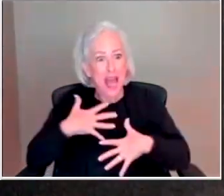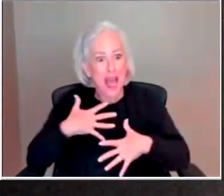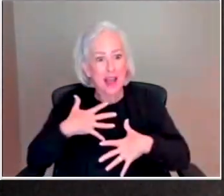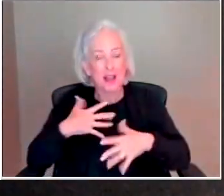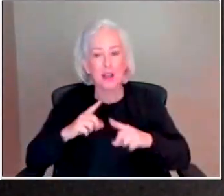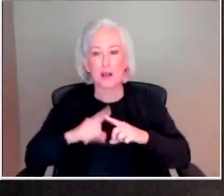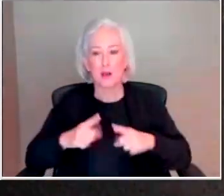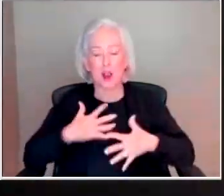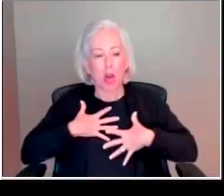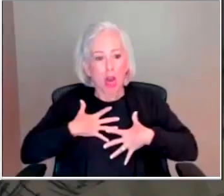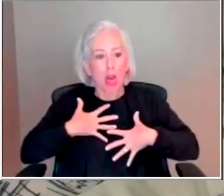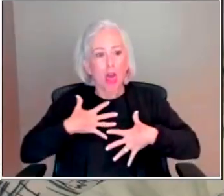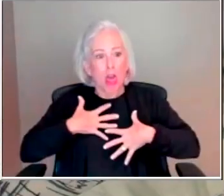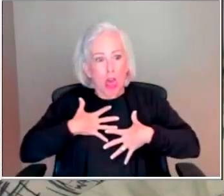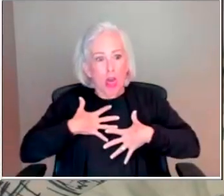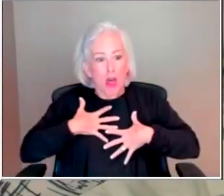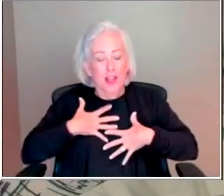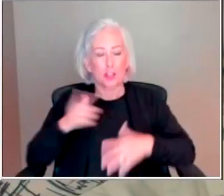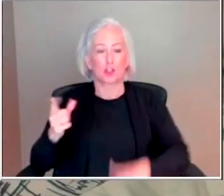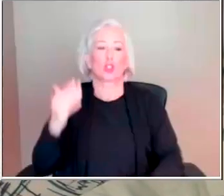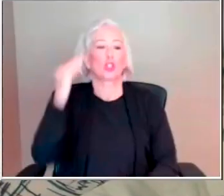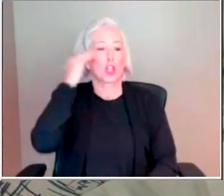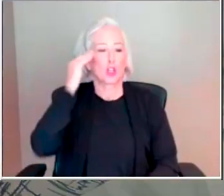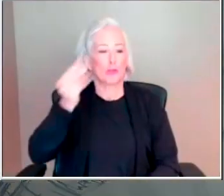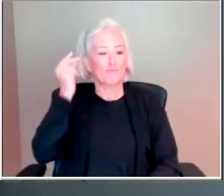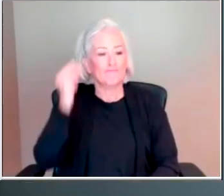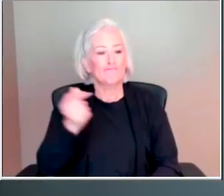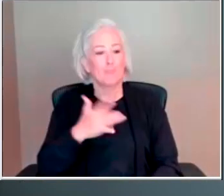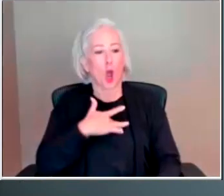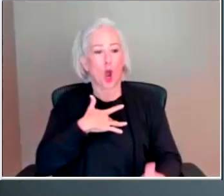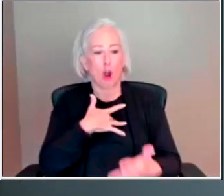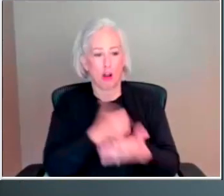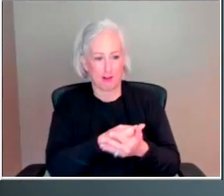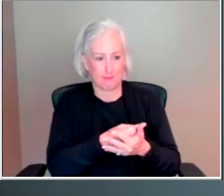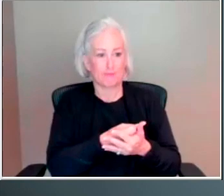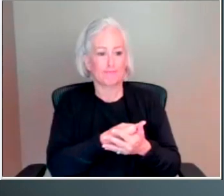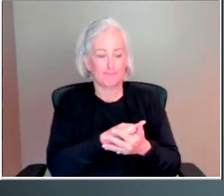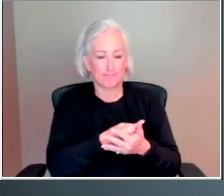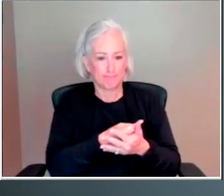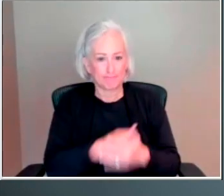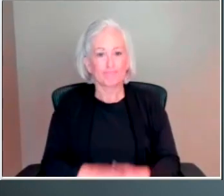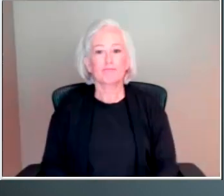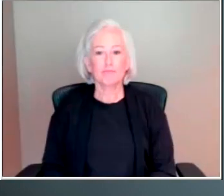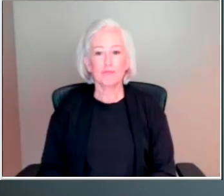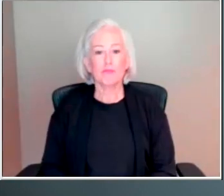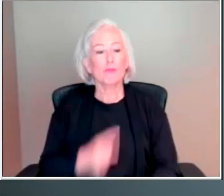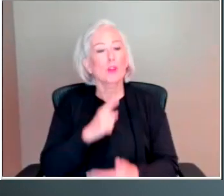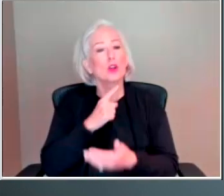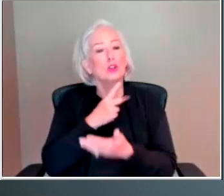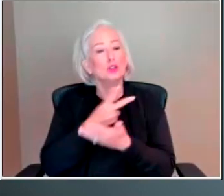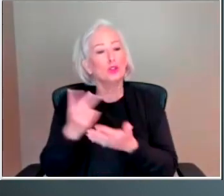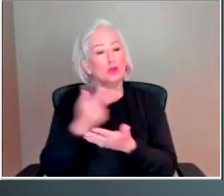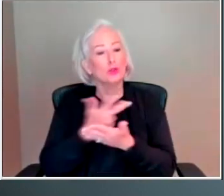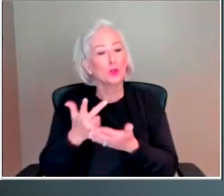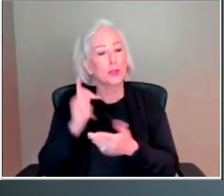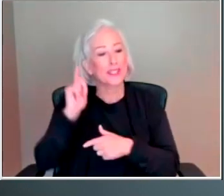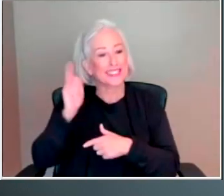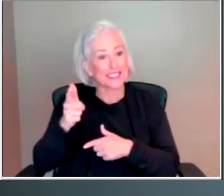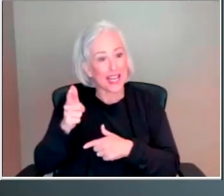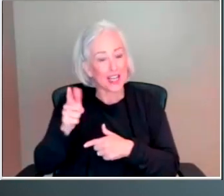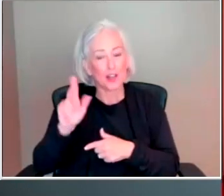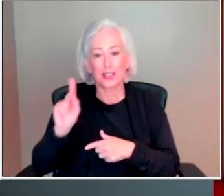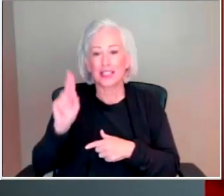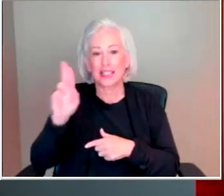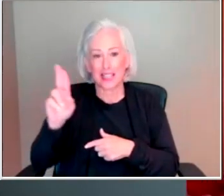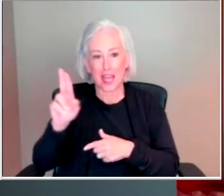she knew. My heart, it was going into heart failure. A few weeks later, she says doctors at the University of Kansas Health System placed